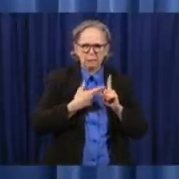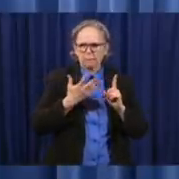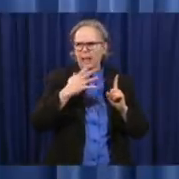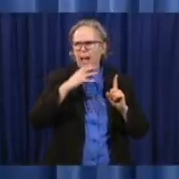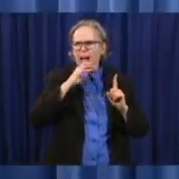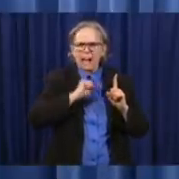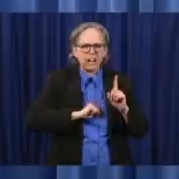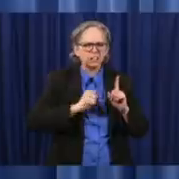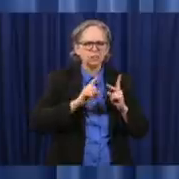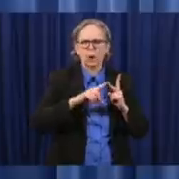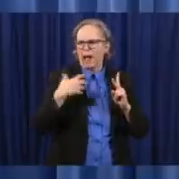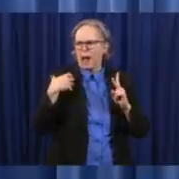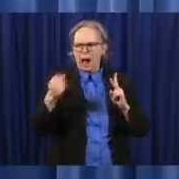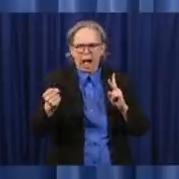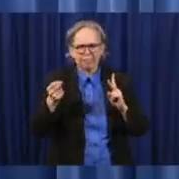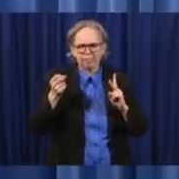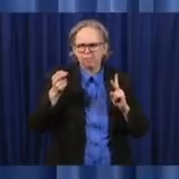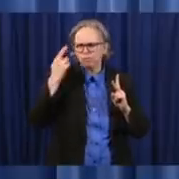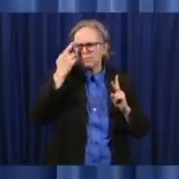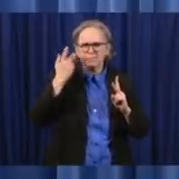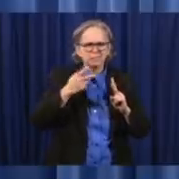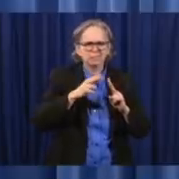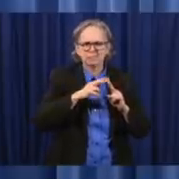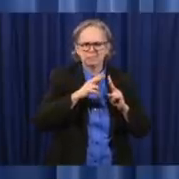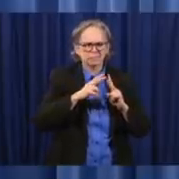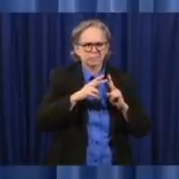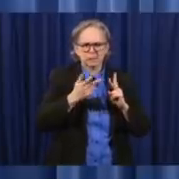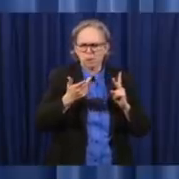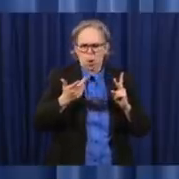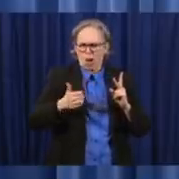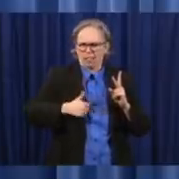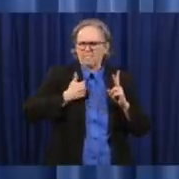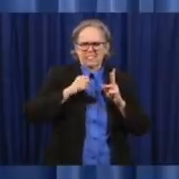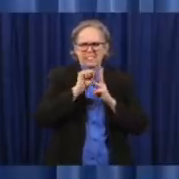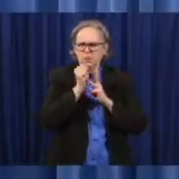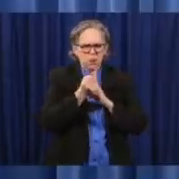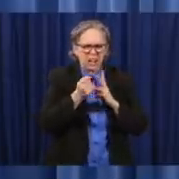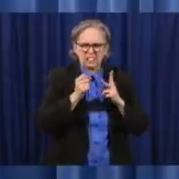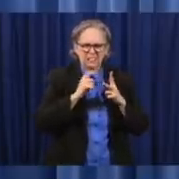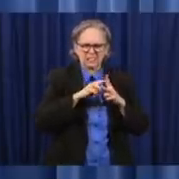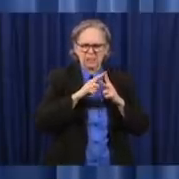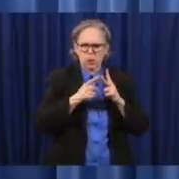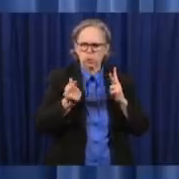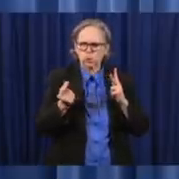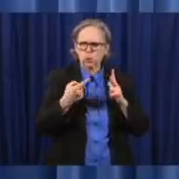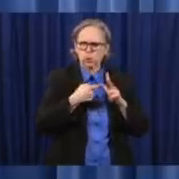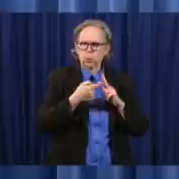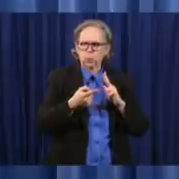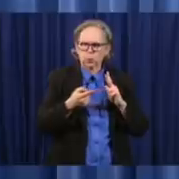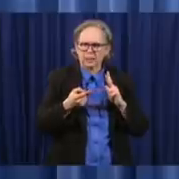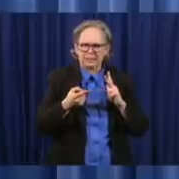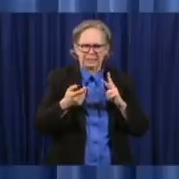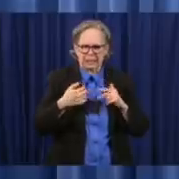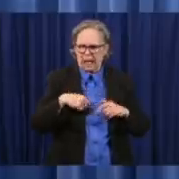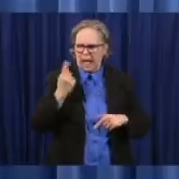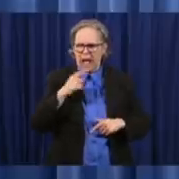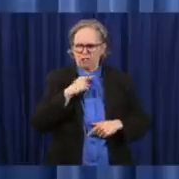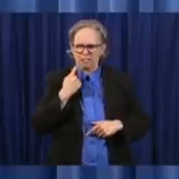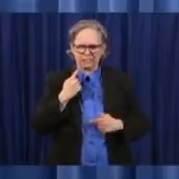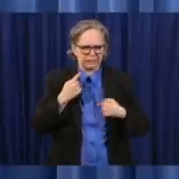because of their health situation, is certainly very, very much at risk.